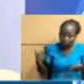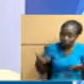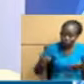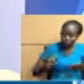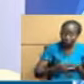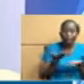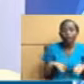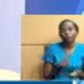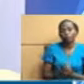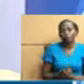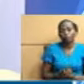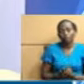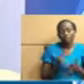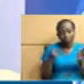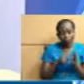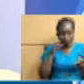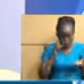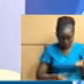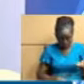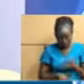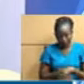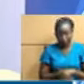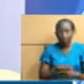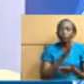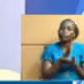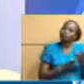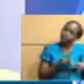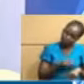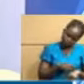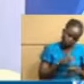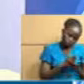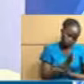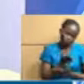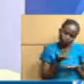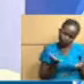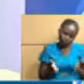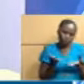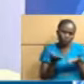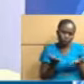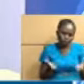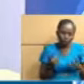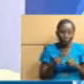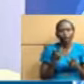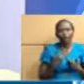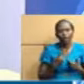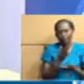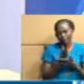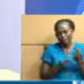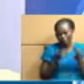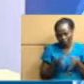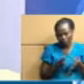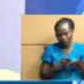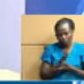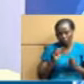been installed for a while. The point is that sometimes events like this are good in a way of telling you that there are some things you needed to really